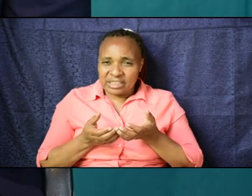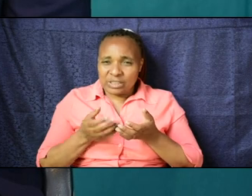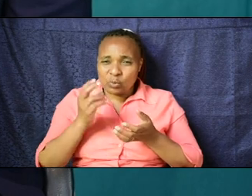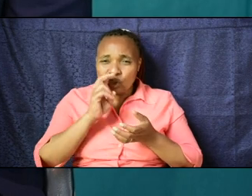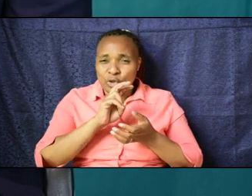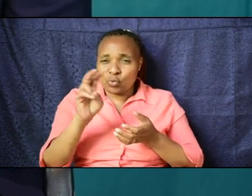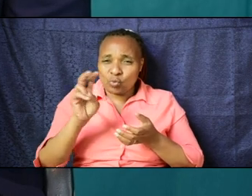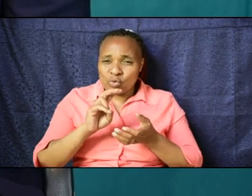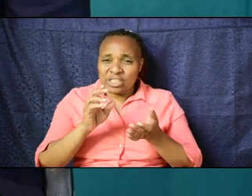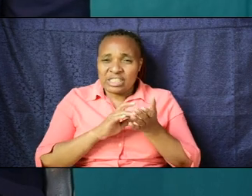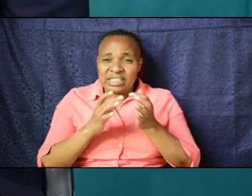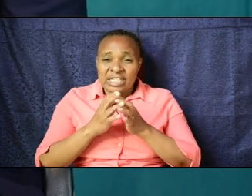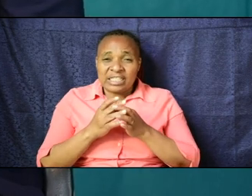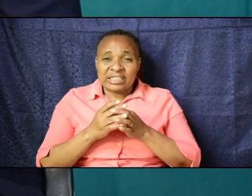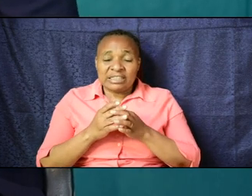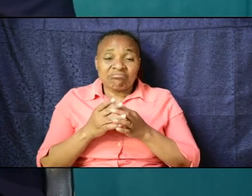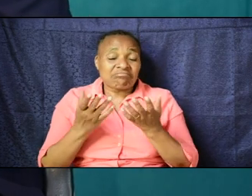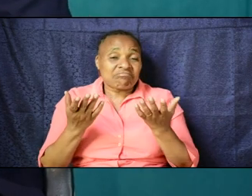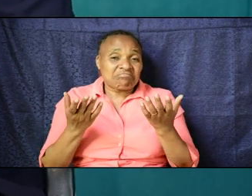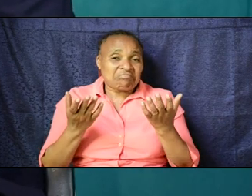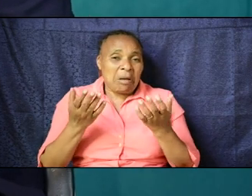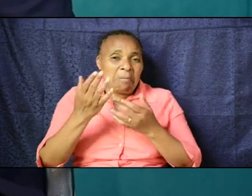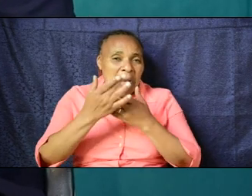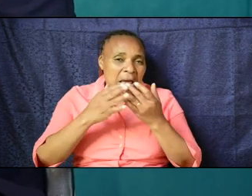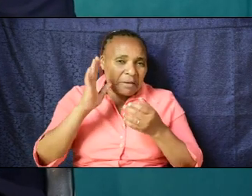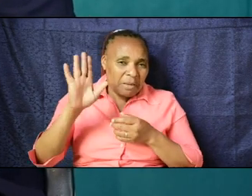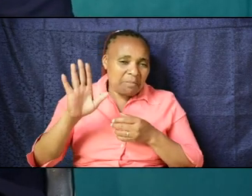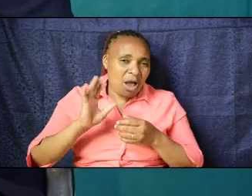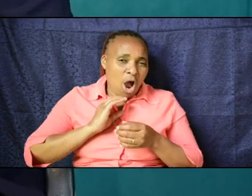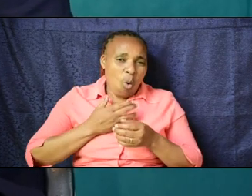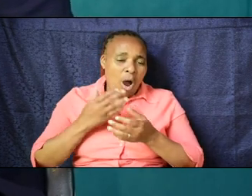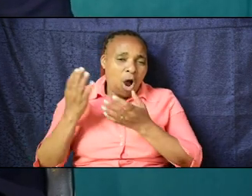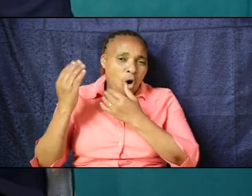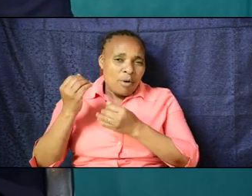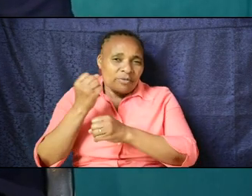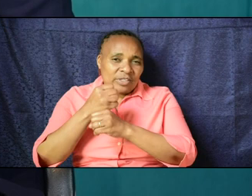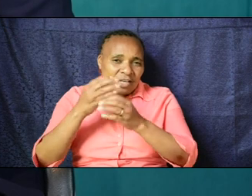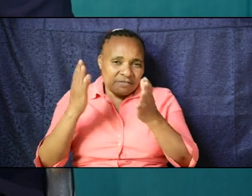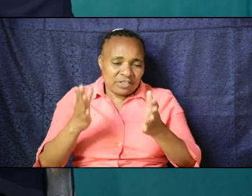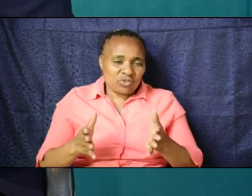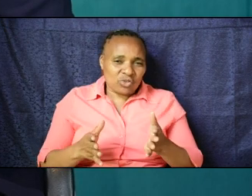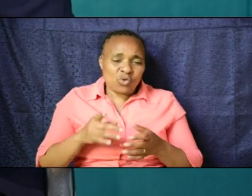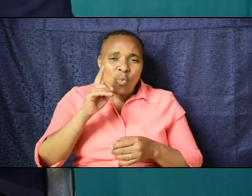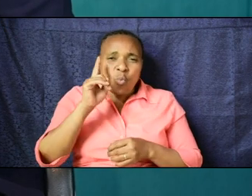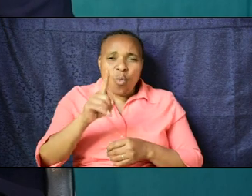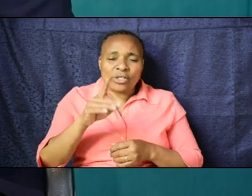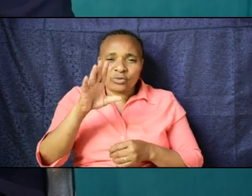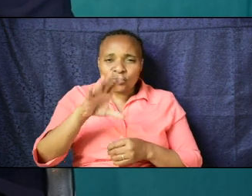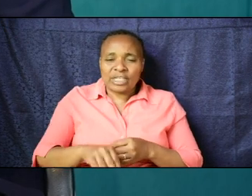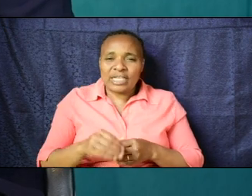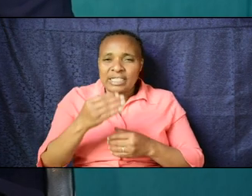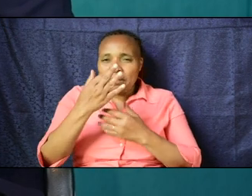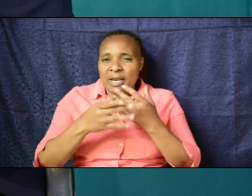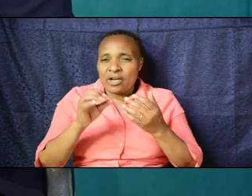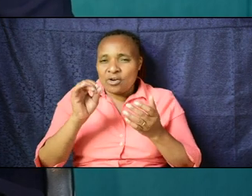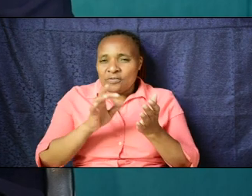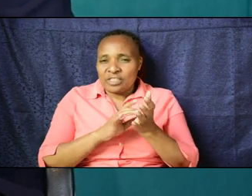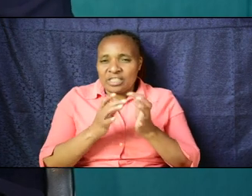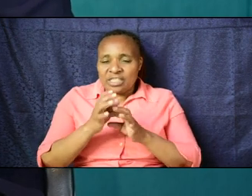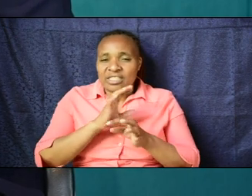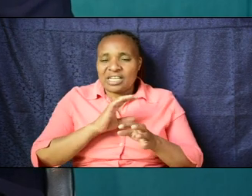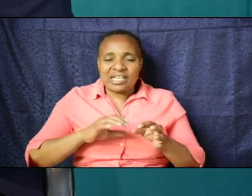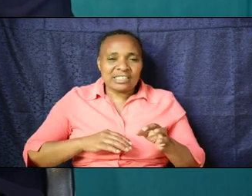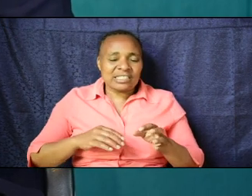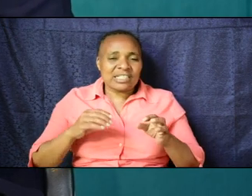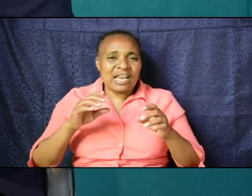Jesus to be like, his blood is like our hope of salvation. Once you take the blood of Jesus, your life